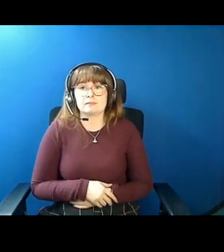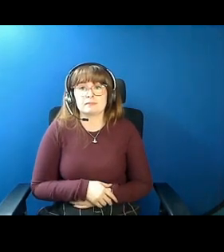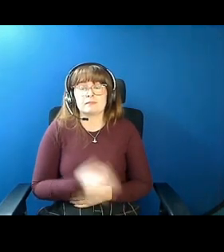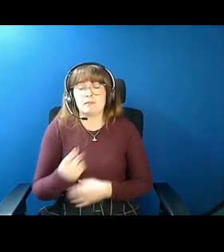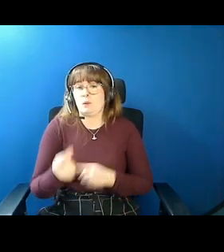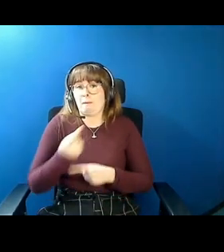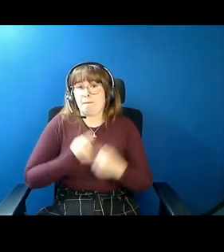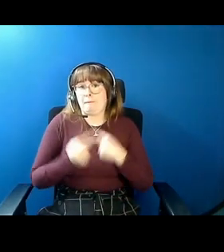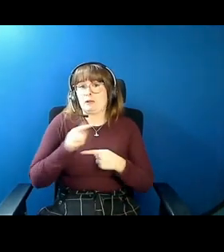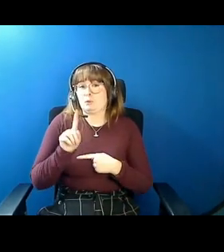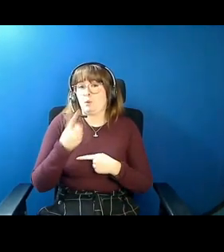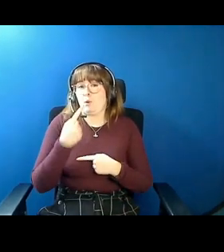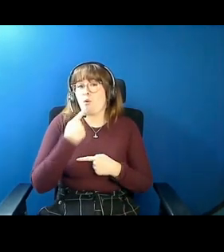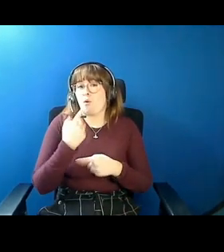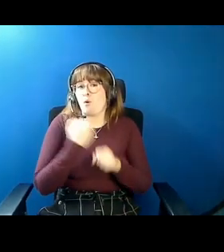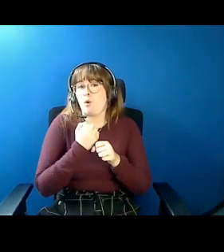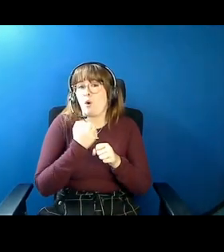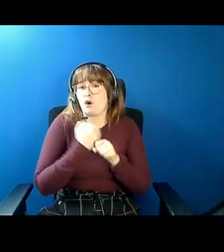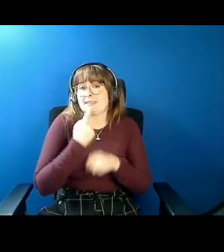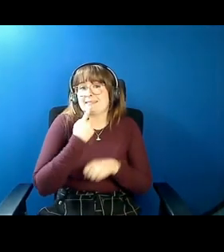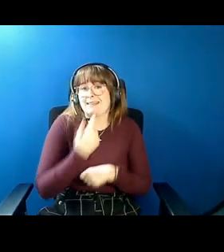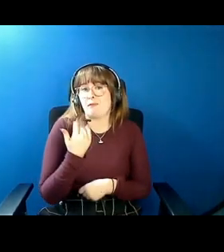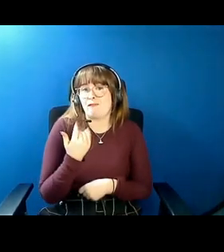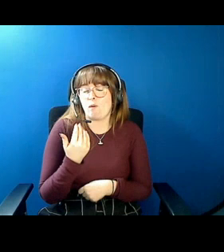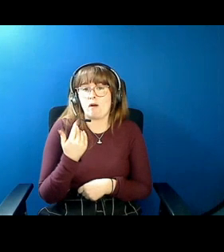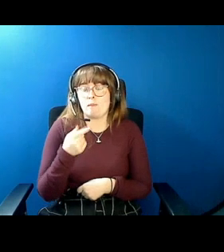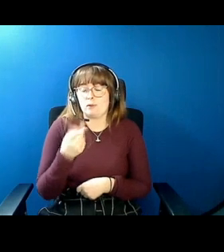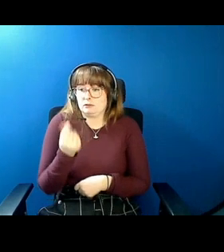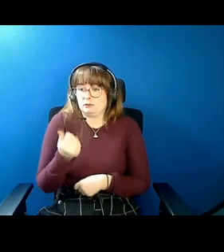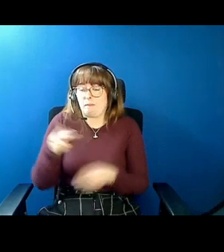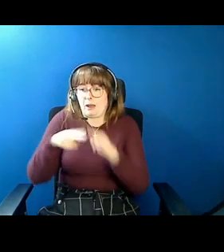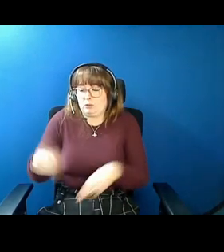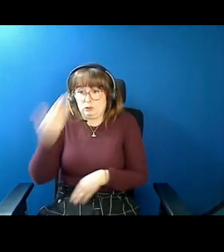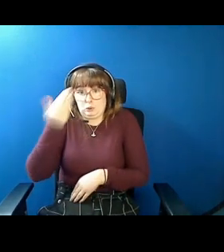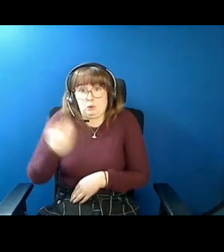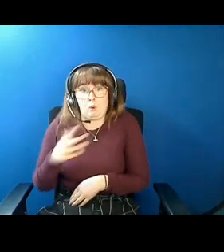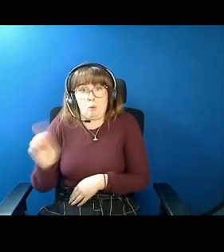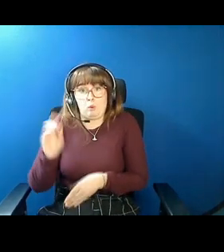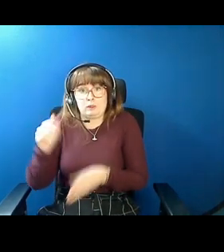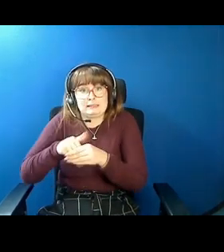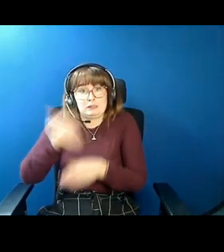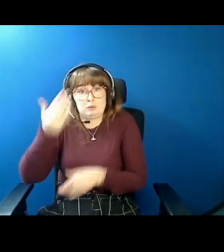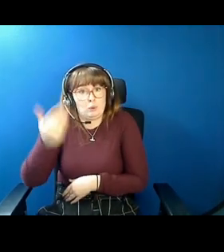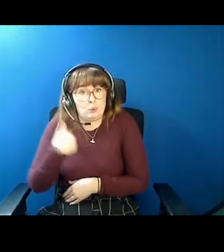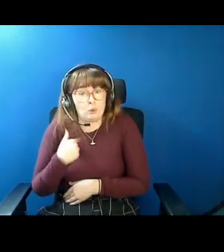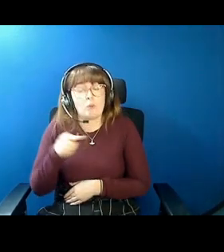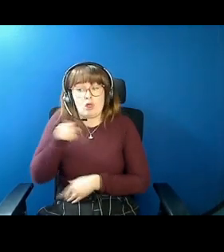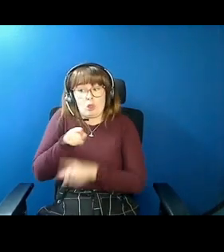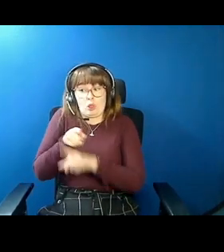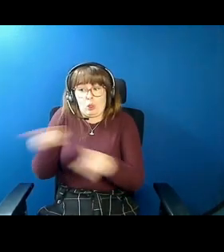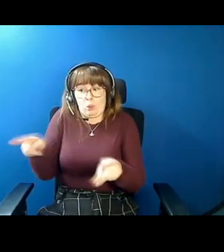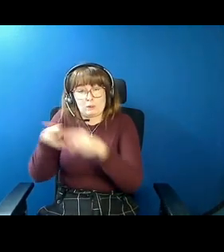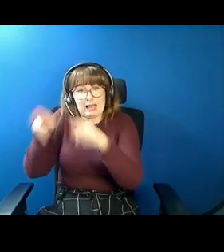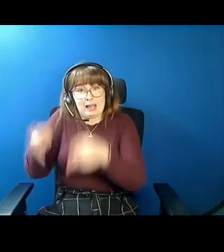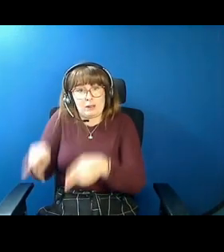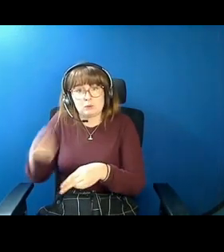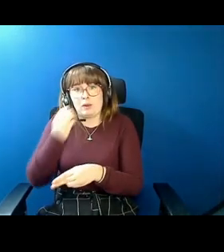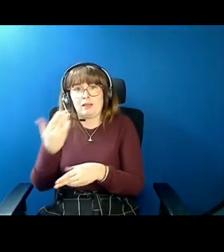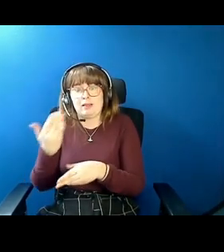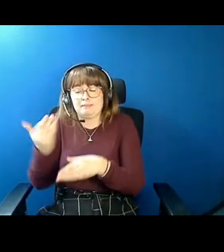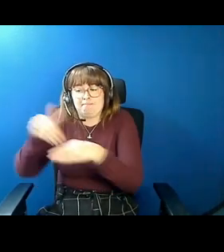what Gordon was discussing there about that blind spot of unknown properties. So with those properties, we essentially fill the gaps in the